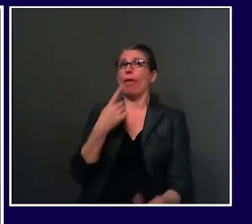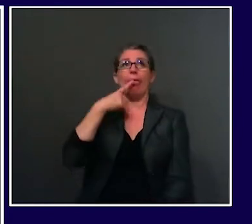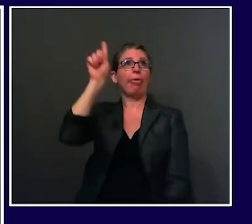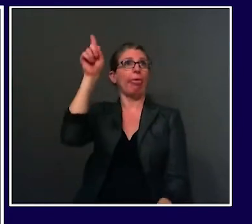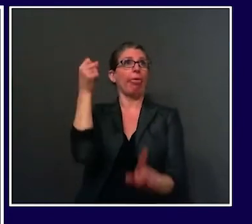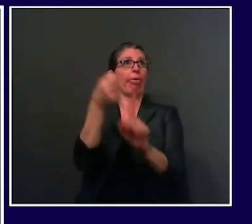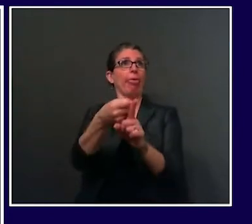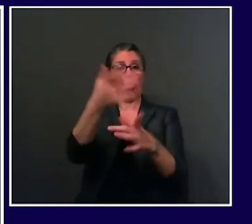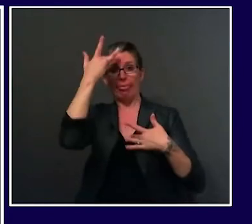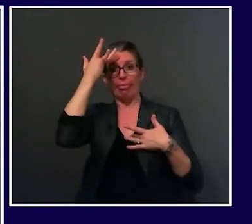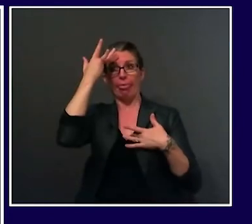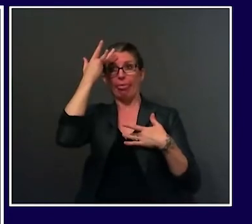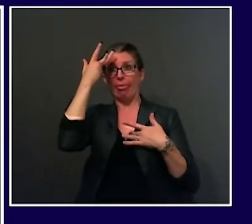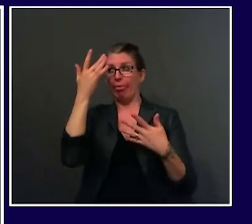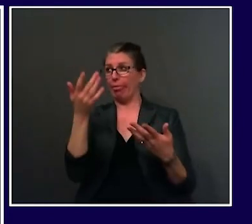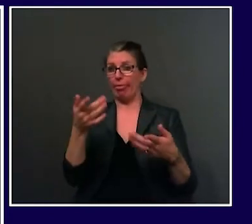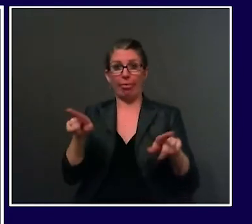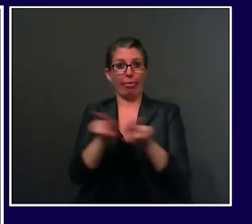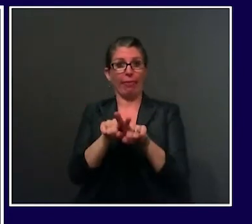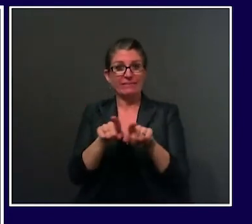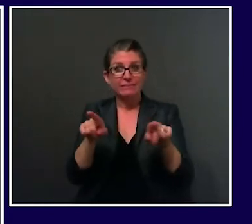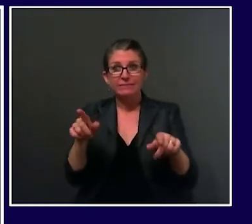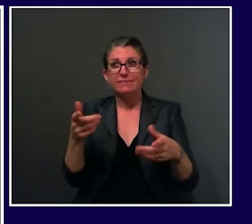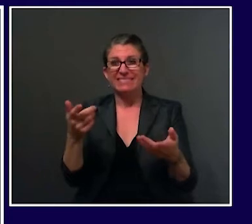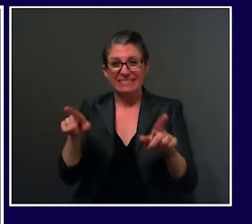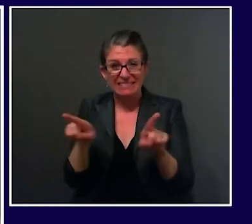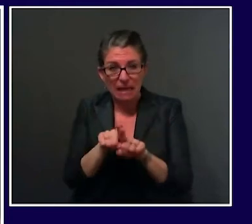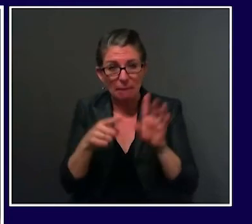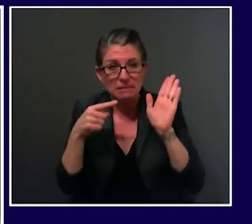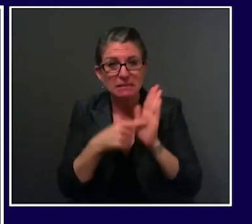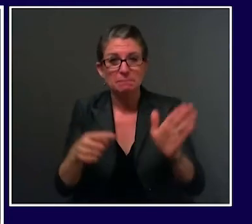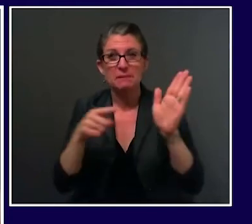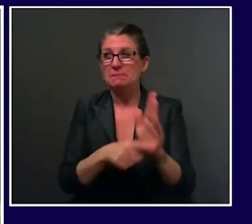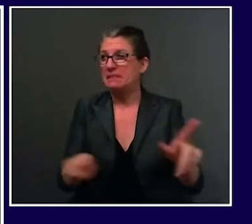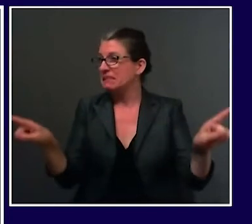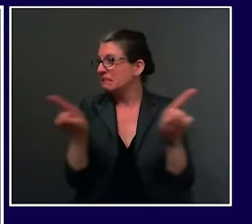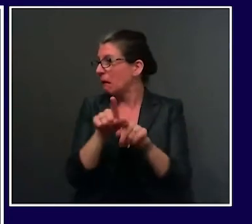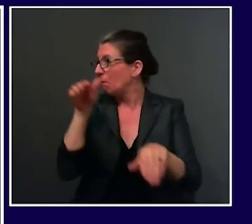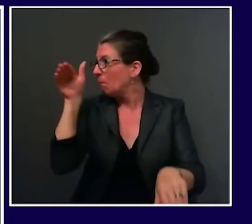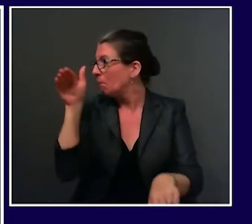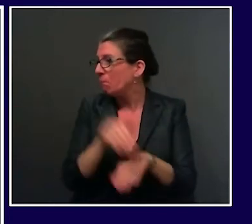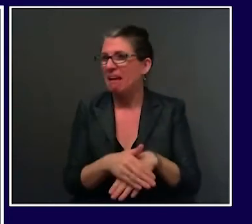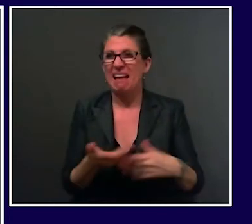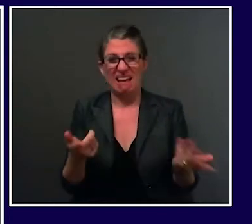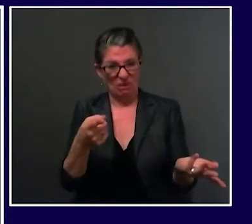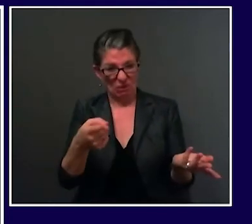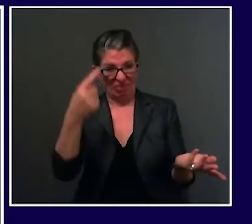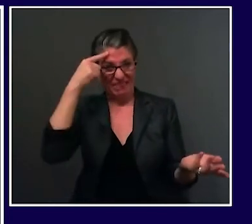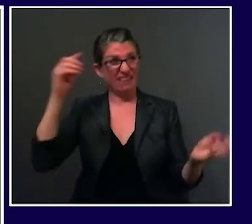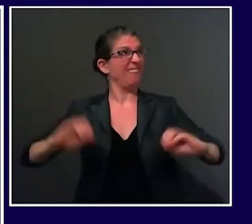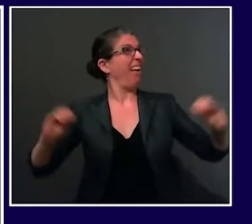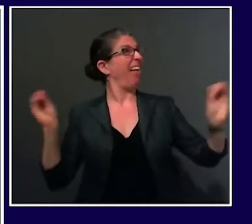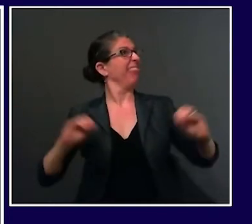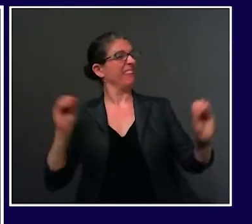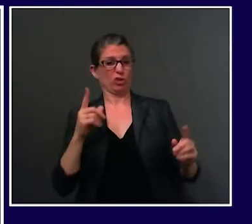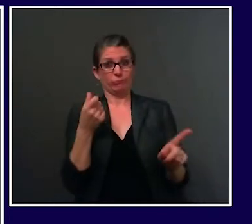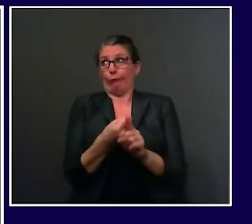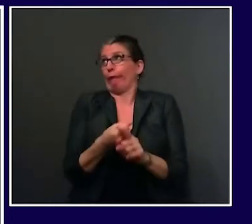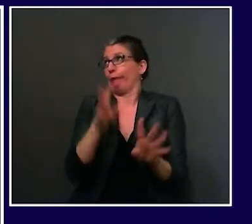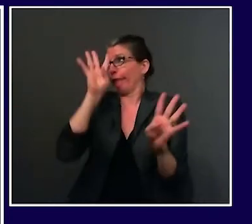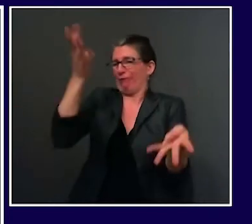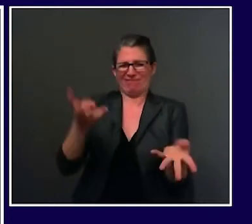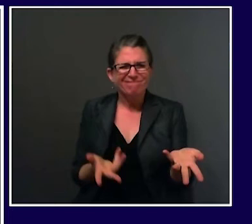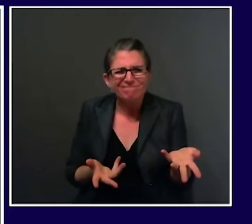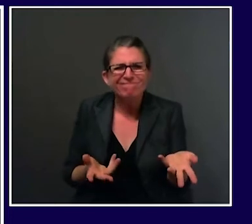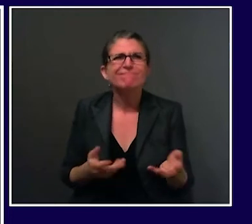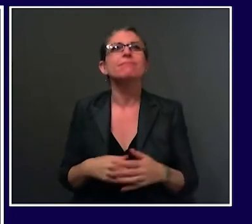had the same symptoms on the same night? Well, I want to just, on one note there, Brian, I don't know that any of them